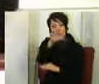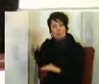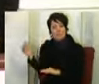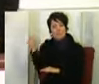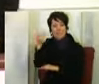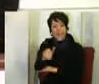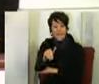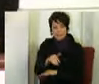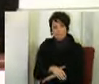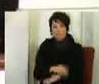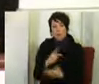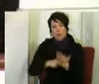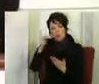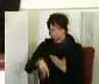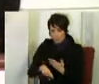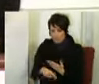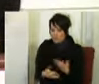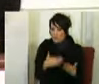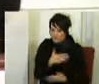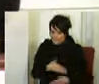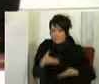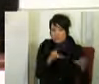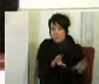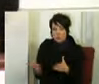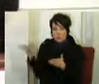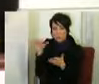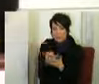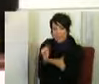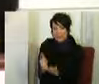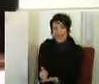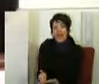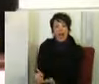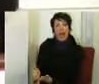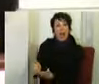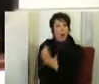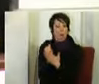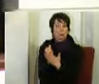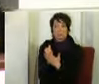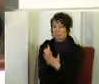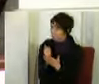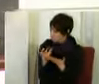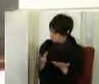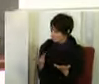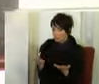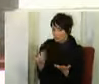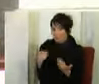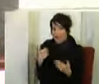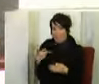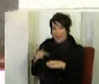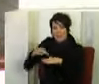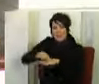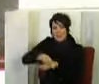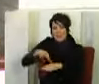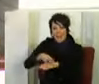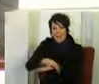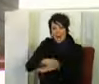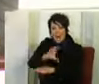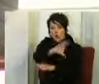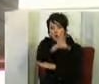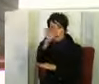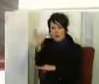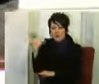Day bulletin. So please do that, and that will help us just to finalize. We have a poinsettia Christmas tree